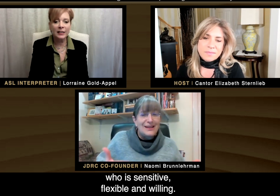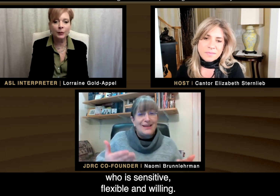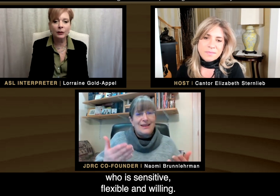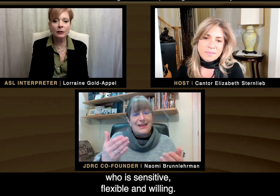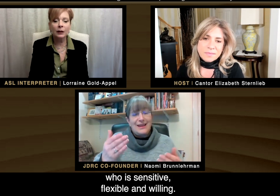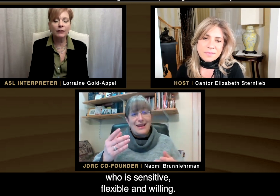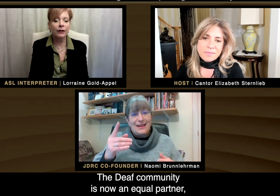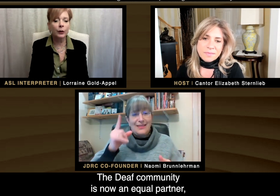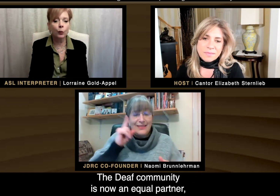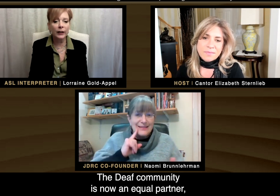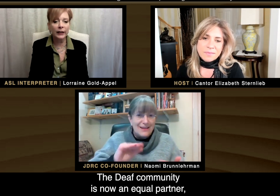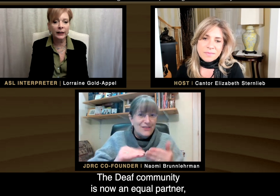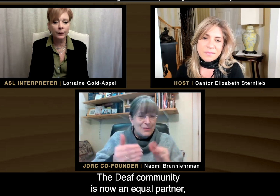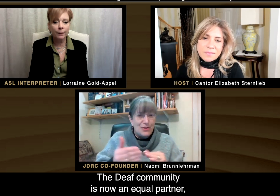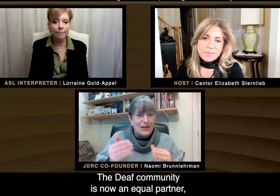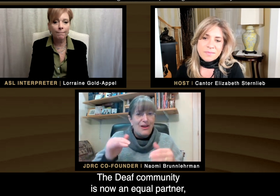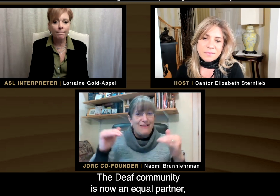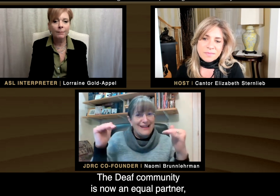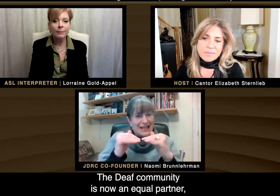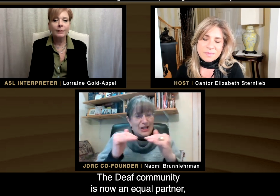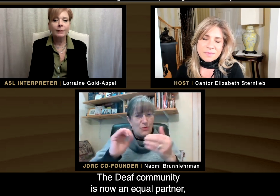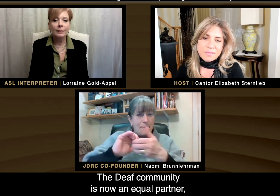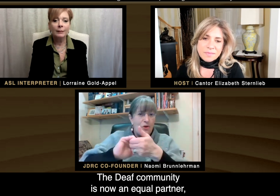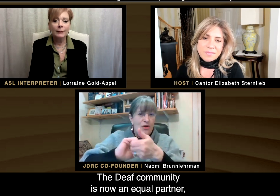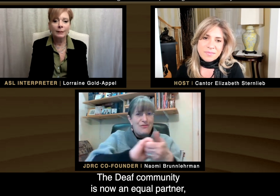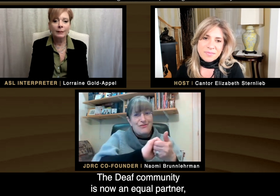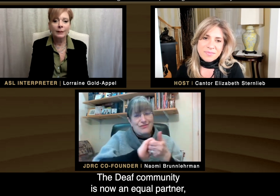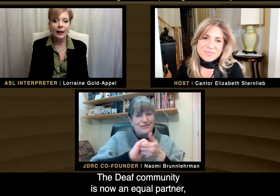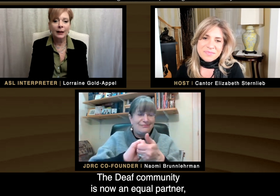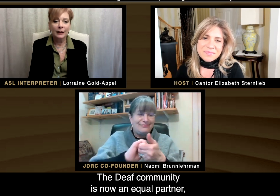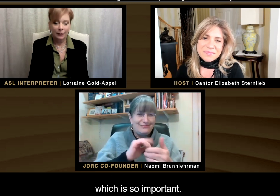and flexible and very willing.